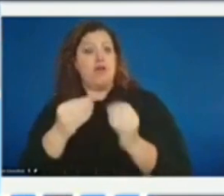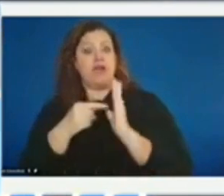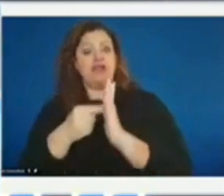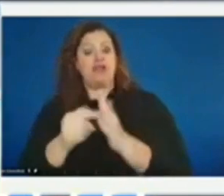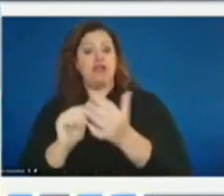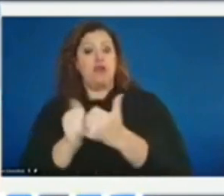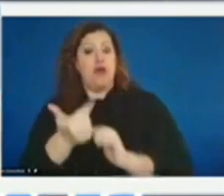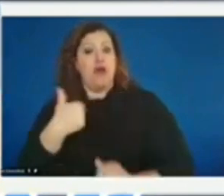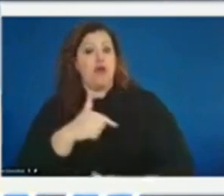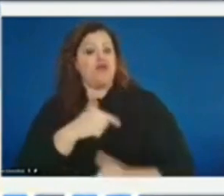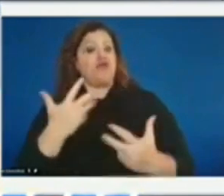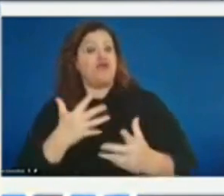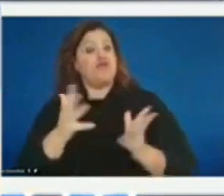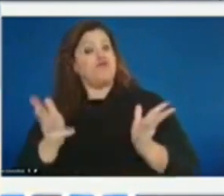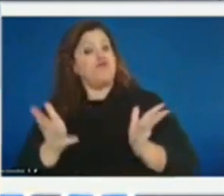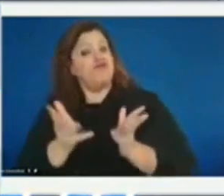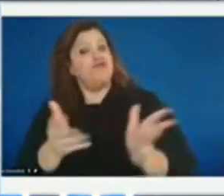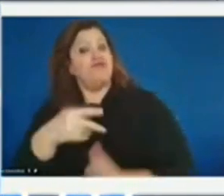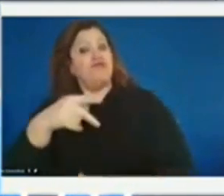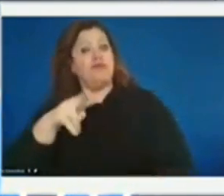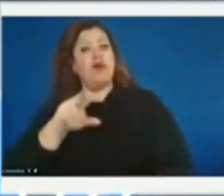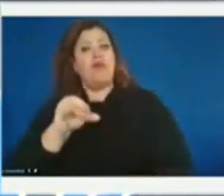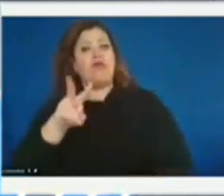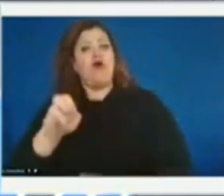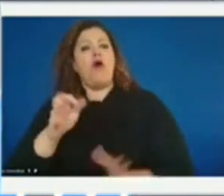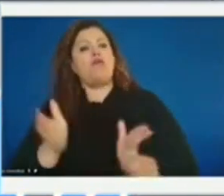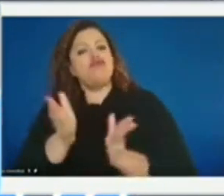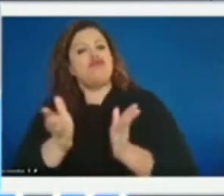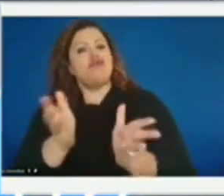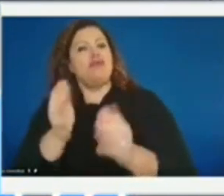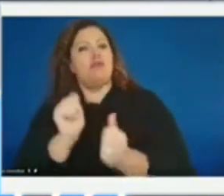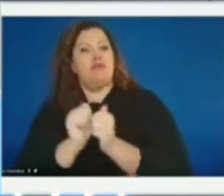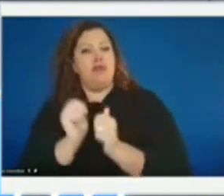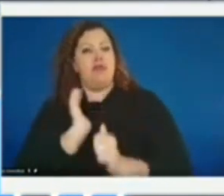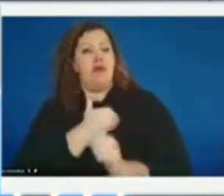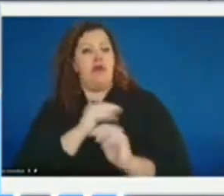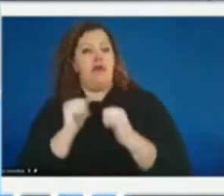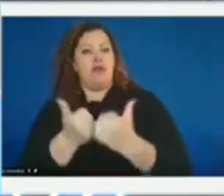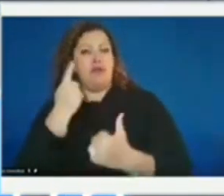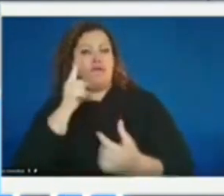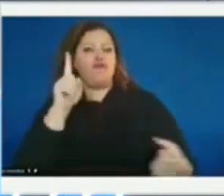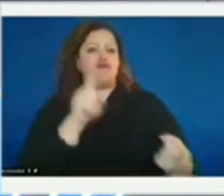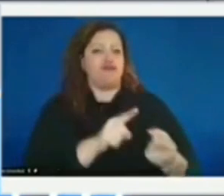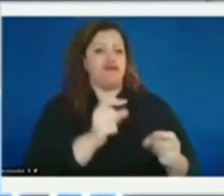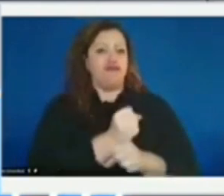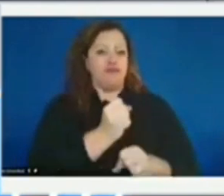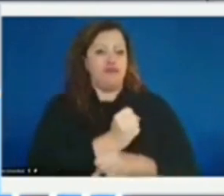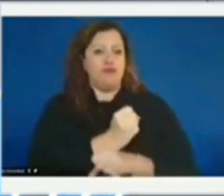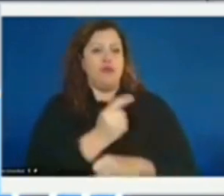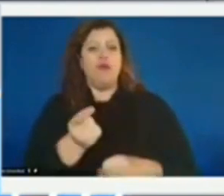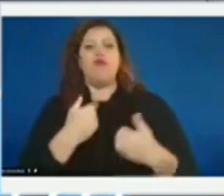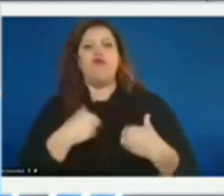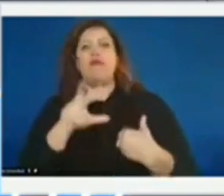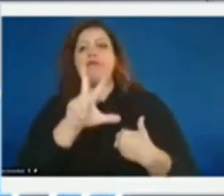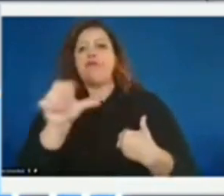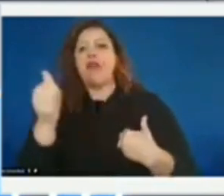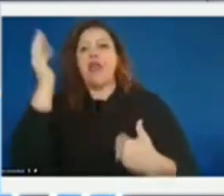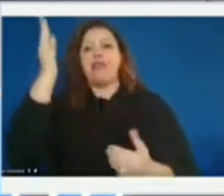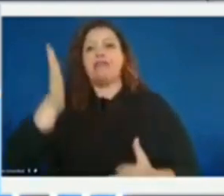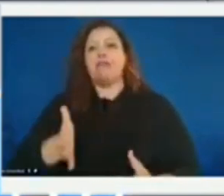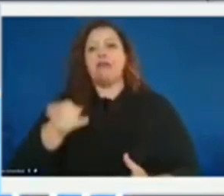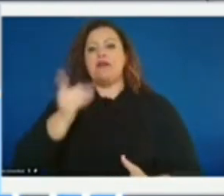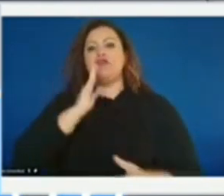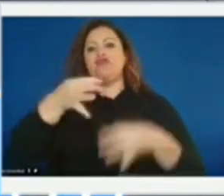have proactively worked within our agency to lower these statistics. We have three other speakers who will delve into the